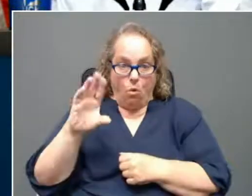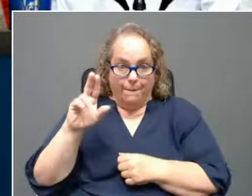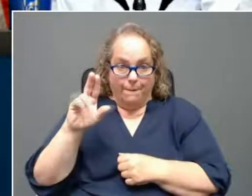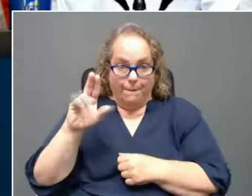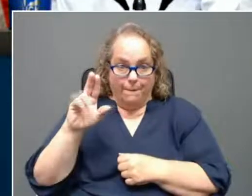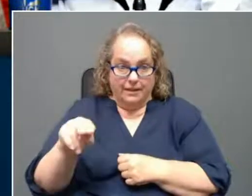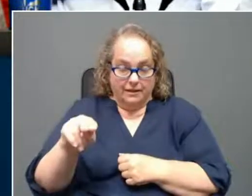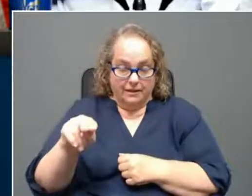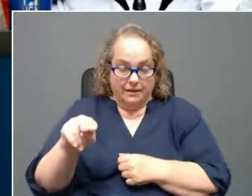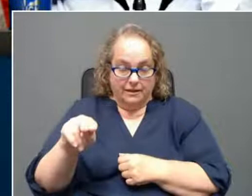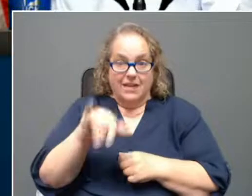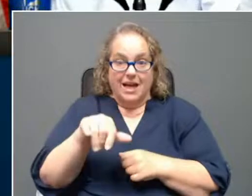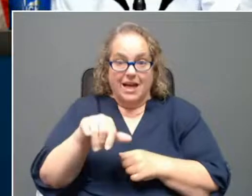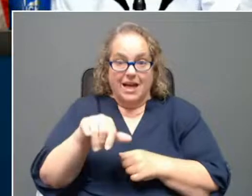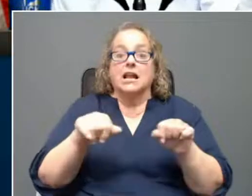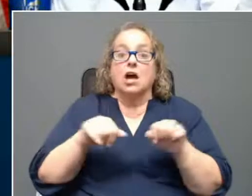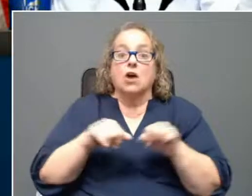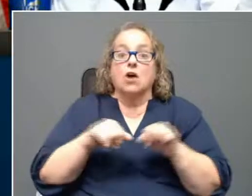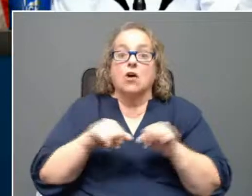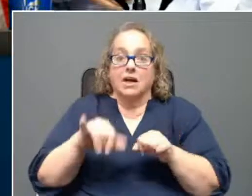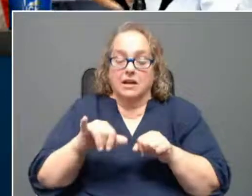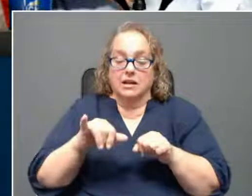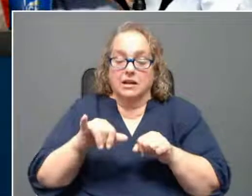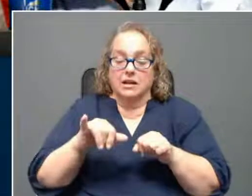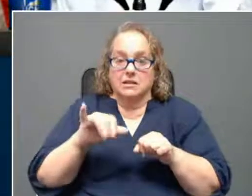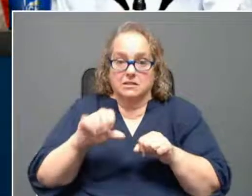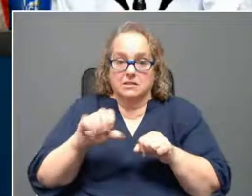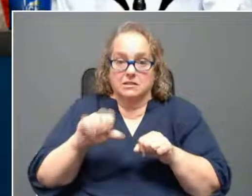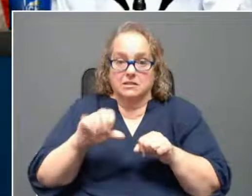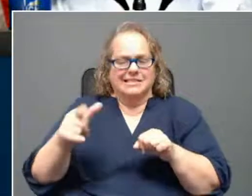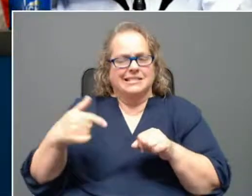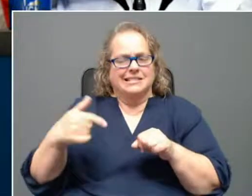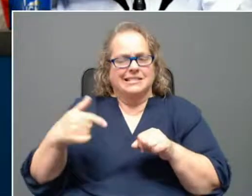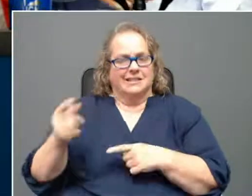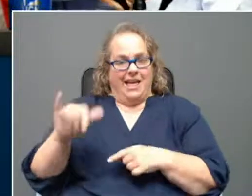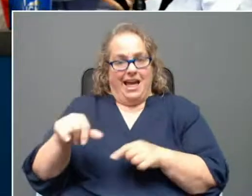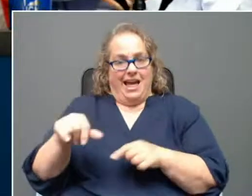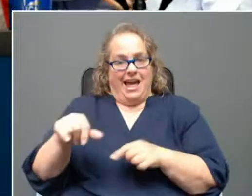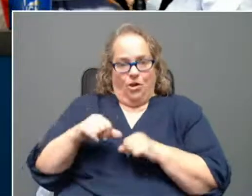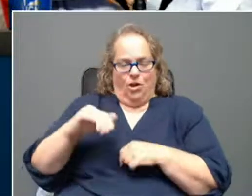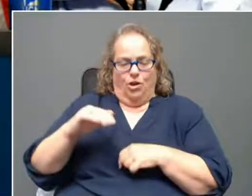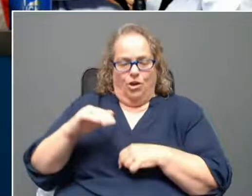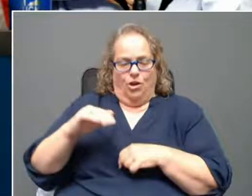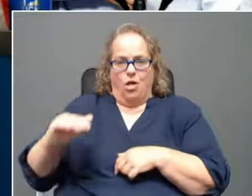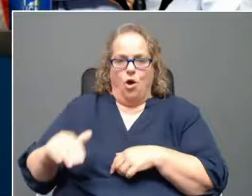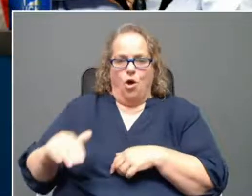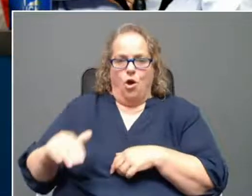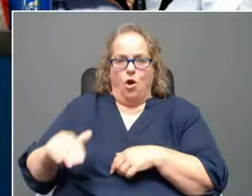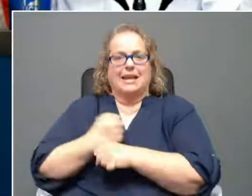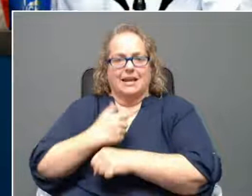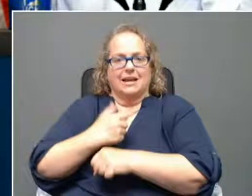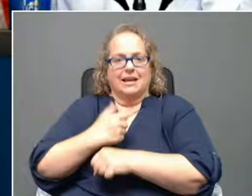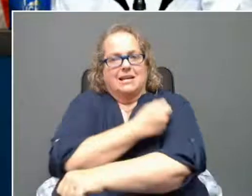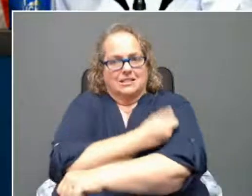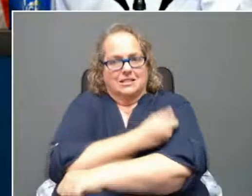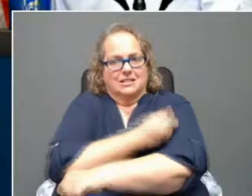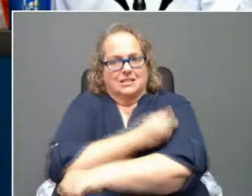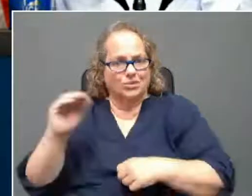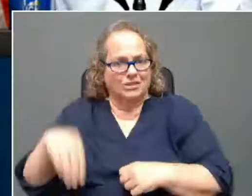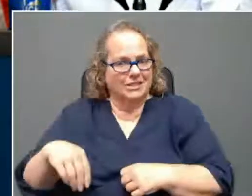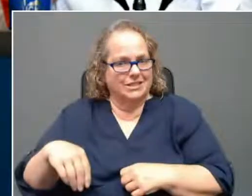an area that is on the lower end of the vaccination percentages, so